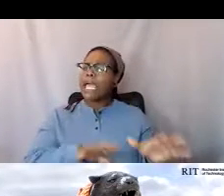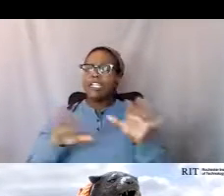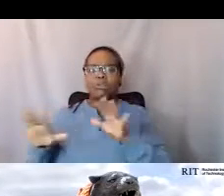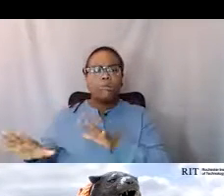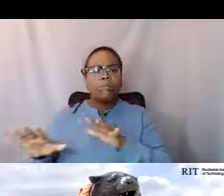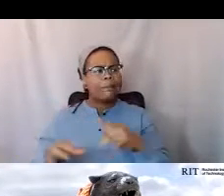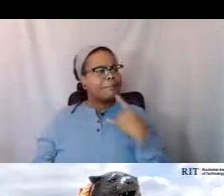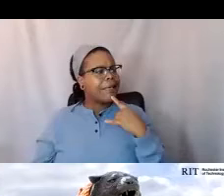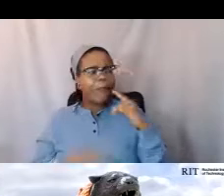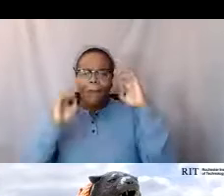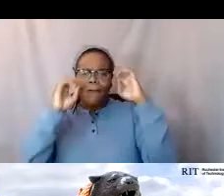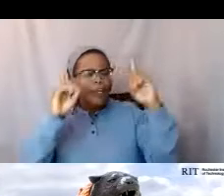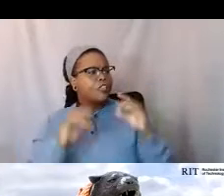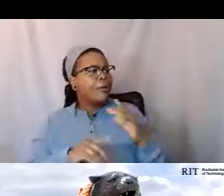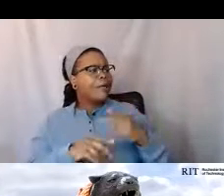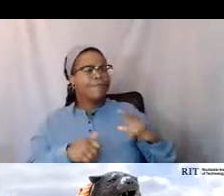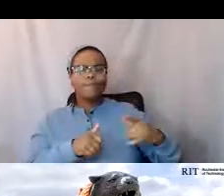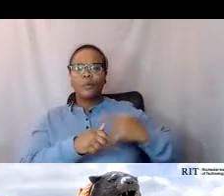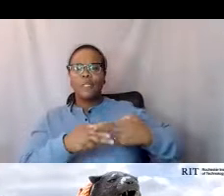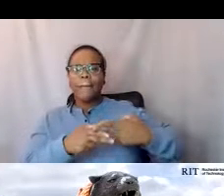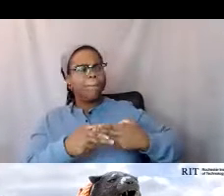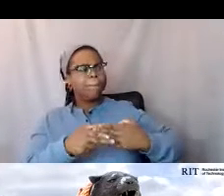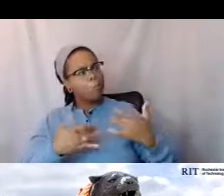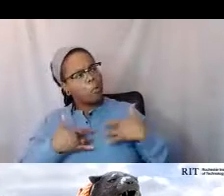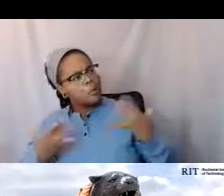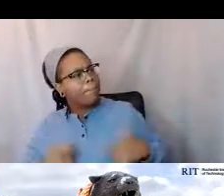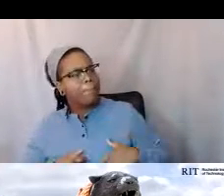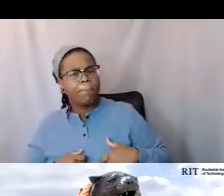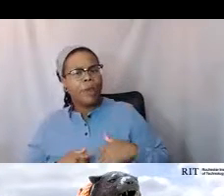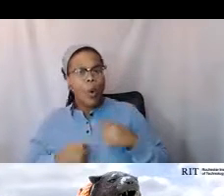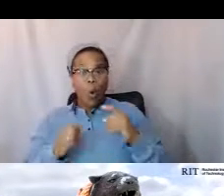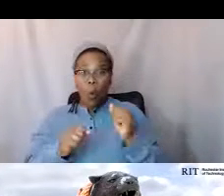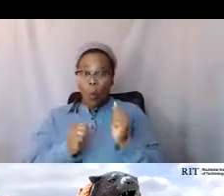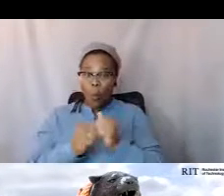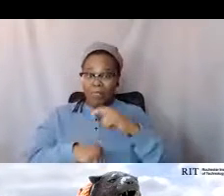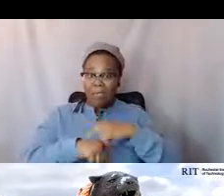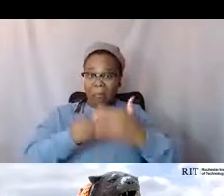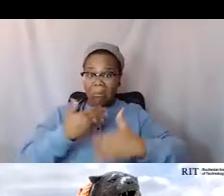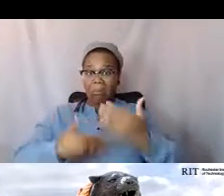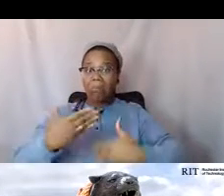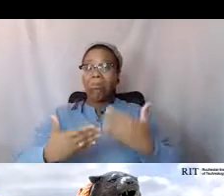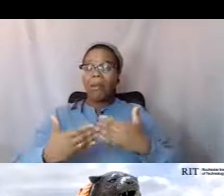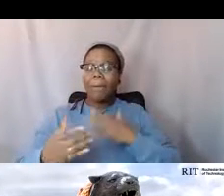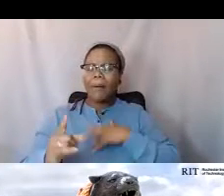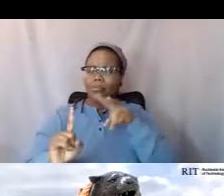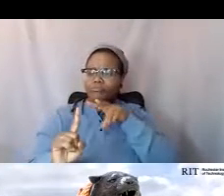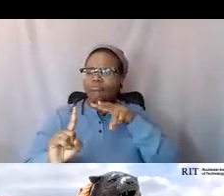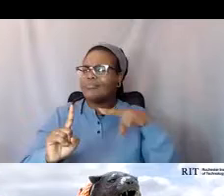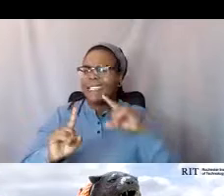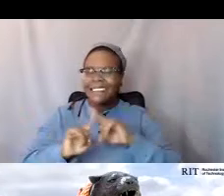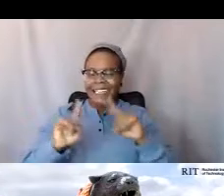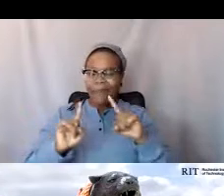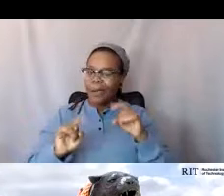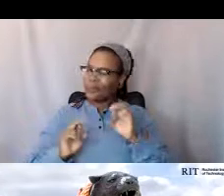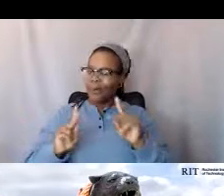by their first name, you know. But with time, I kind of came around to a different way of thinking about that, and I was okay with